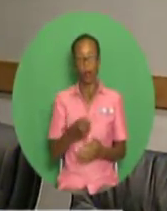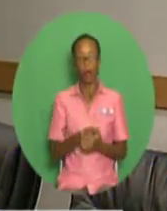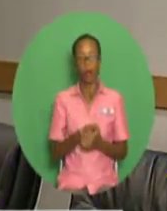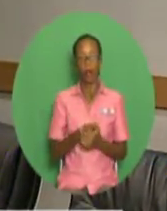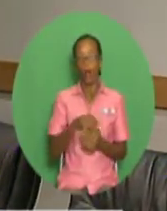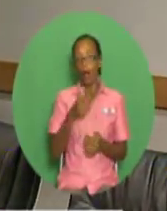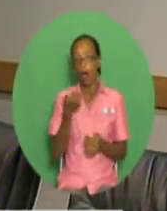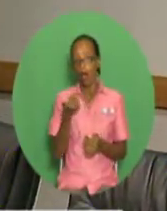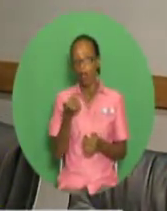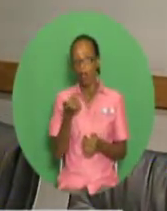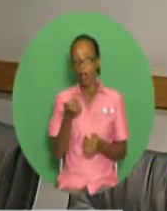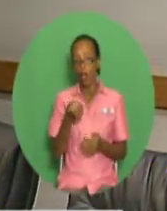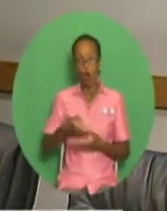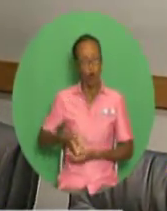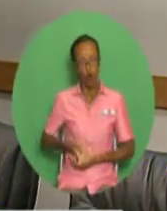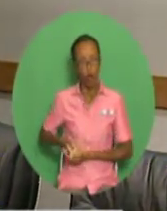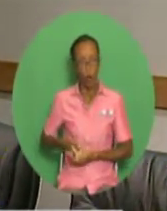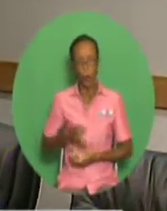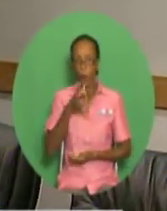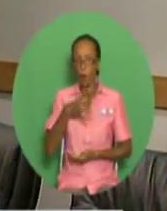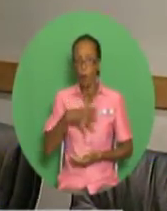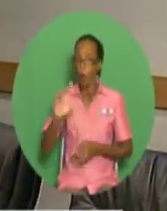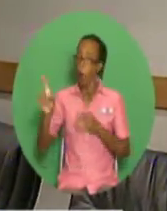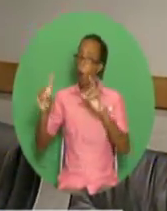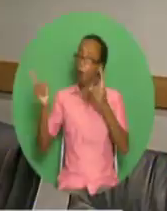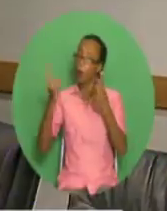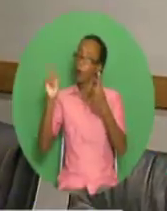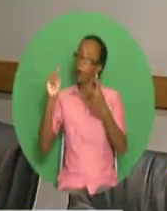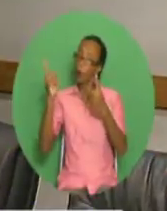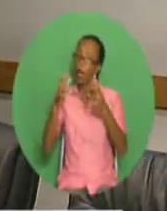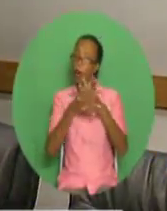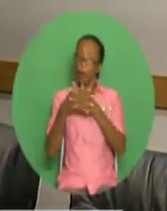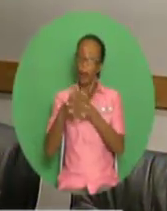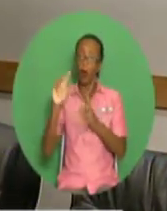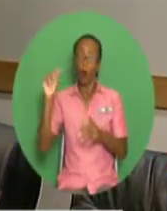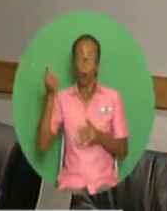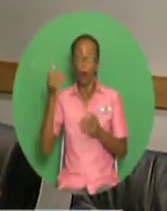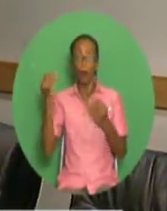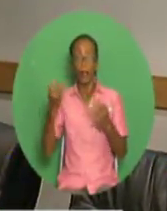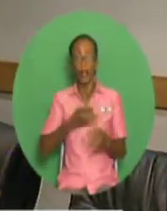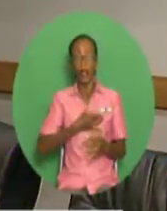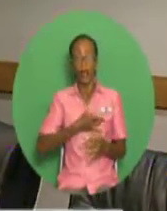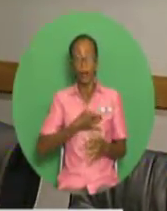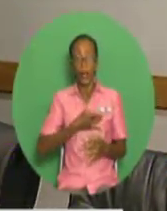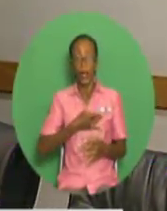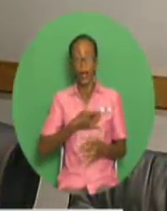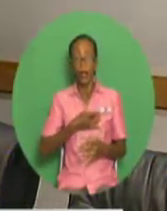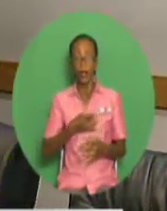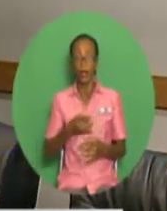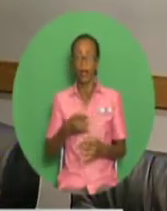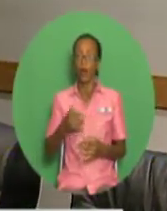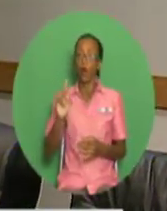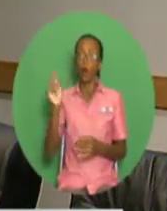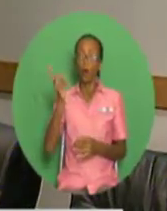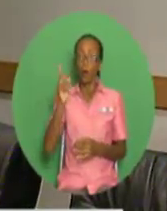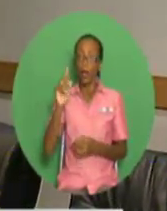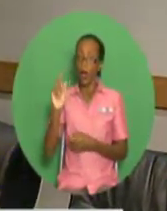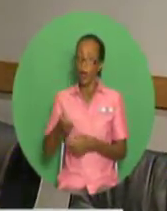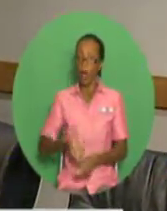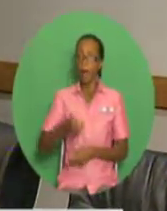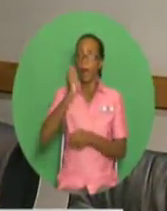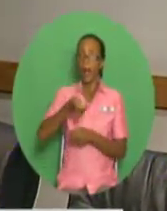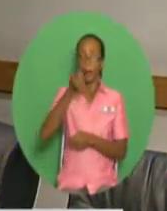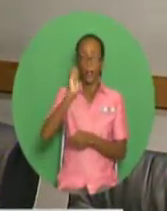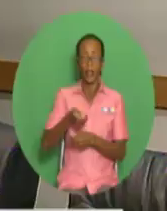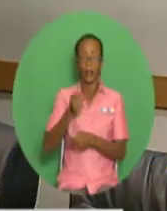rugby women 10 won the championship in America. We won the most medals in Caribacco, which is the badminton tournament that we